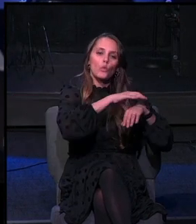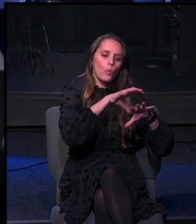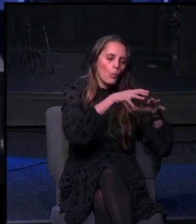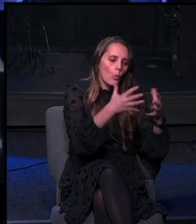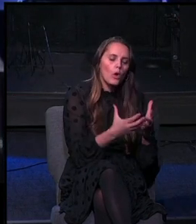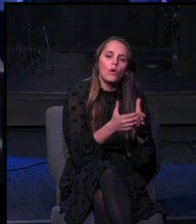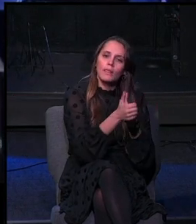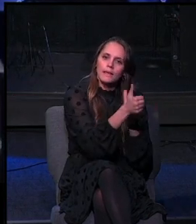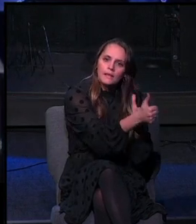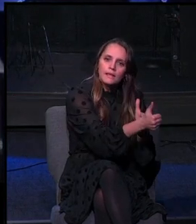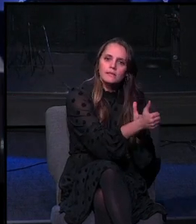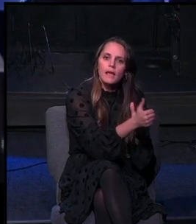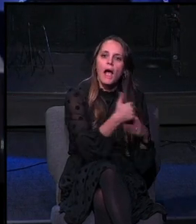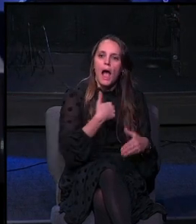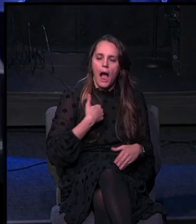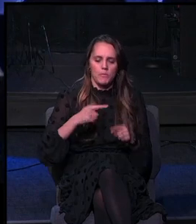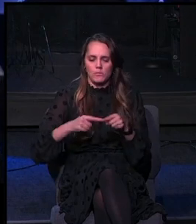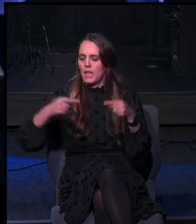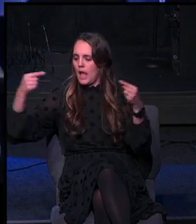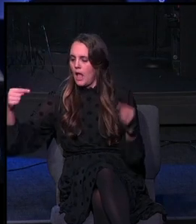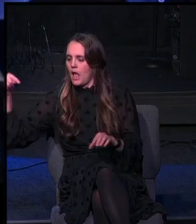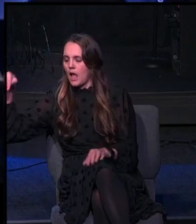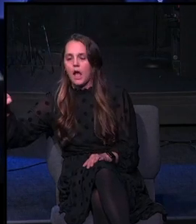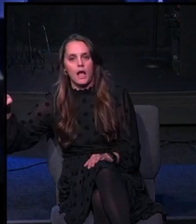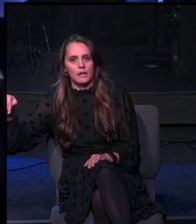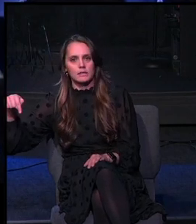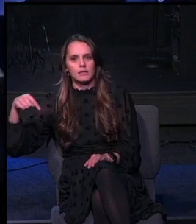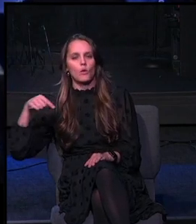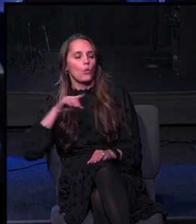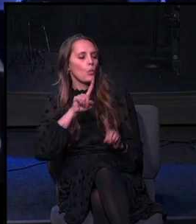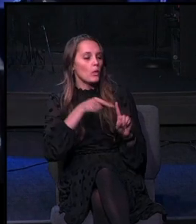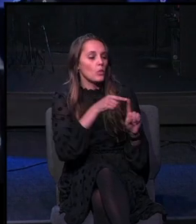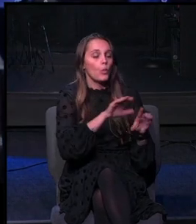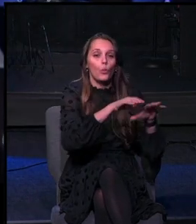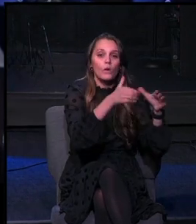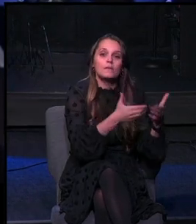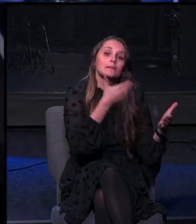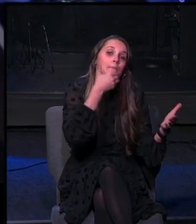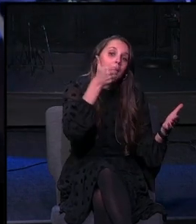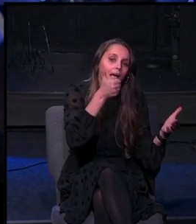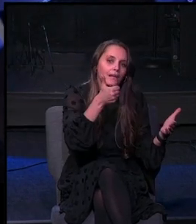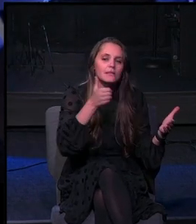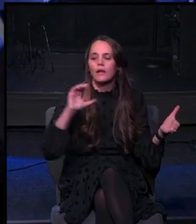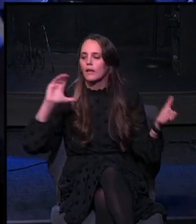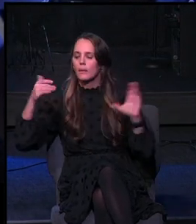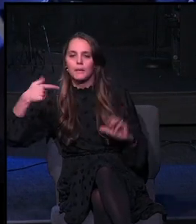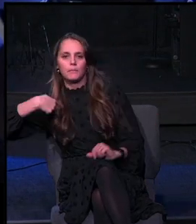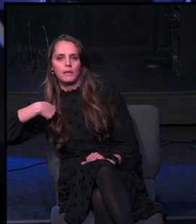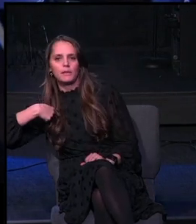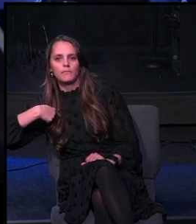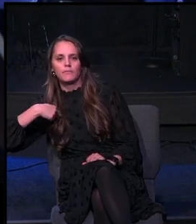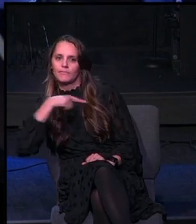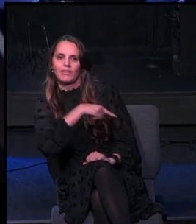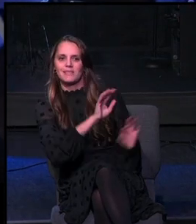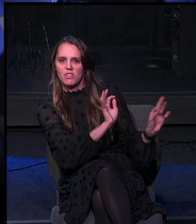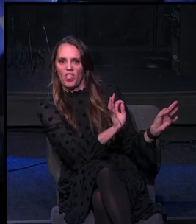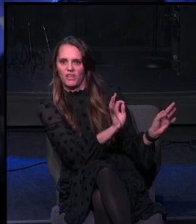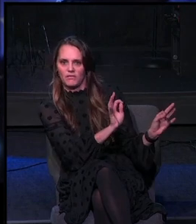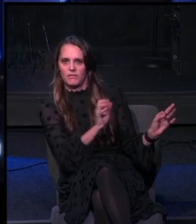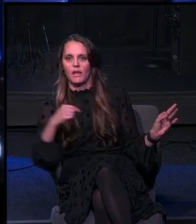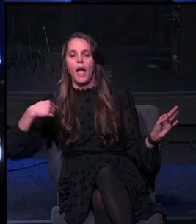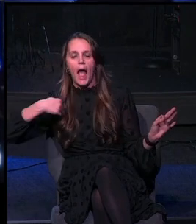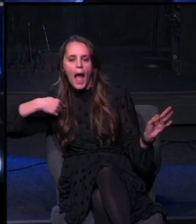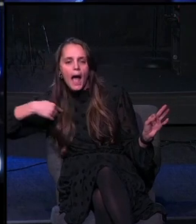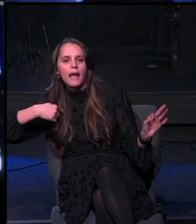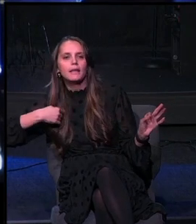cares about. I'm going to contrast the world at its best compared to me. It's nothing. He goes, I am